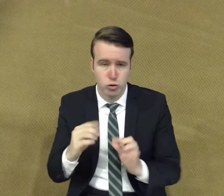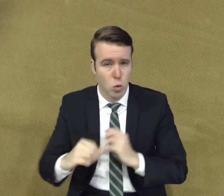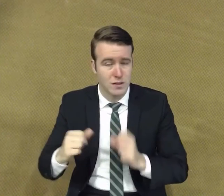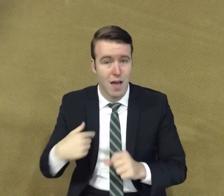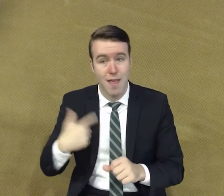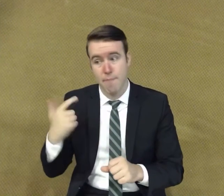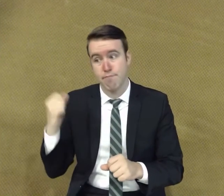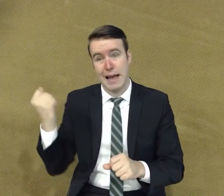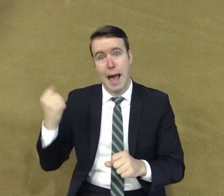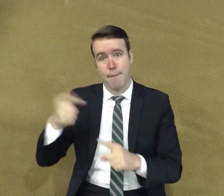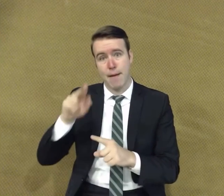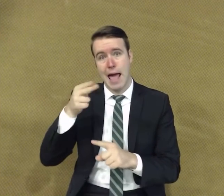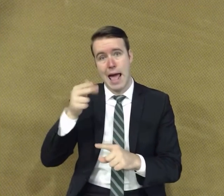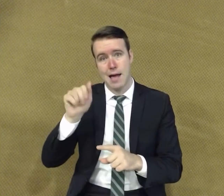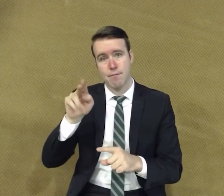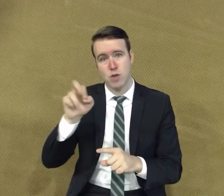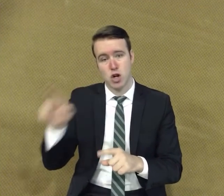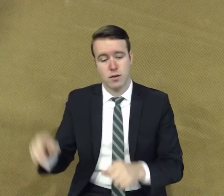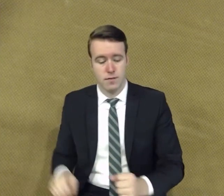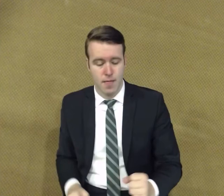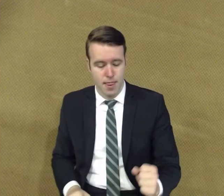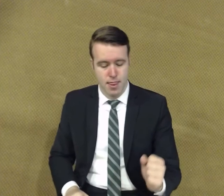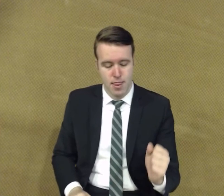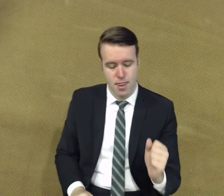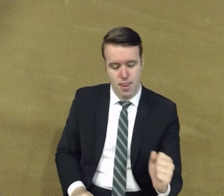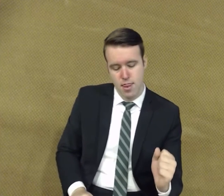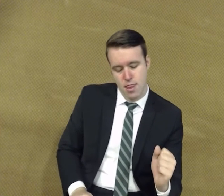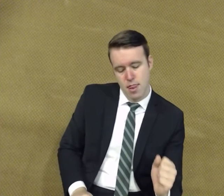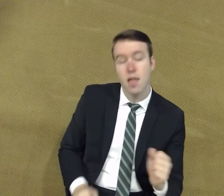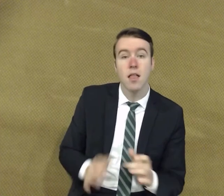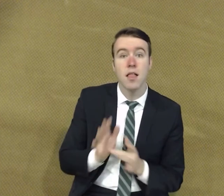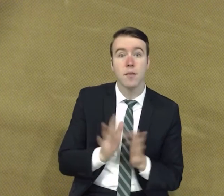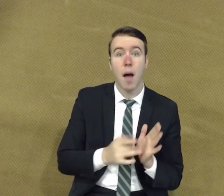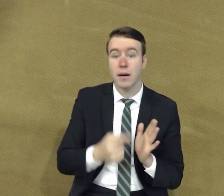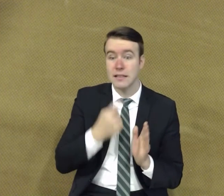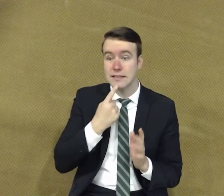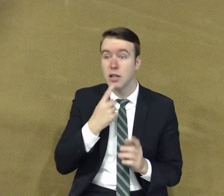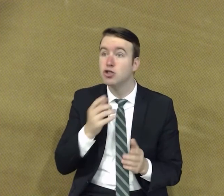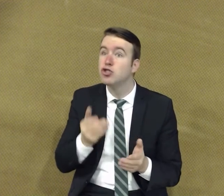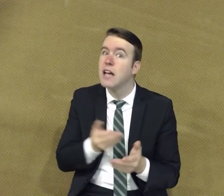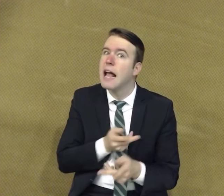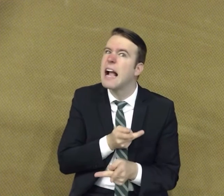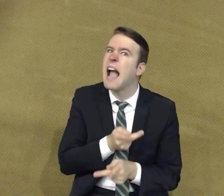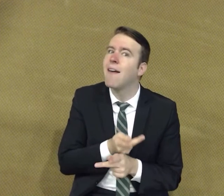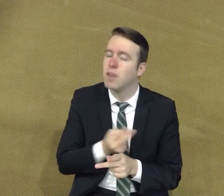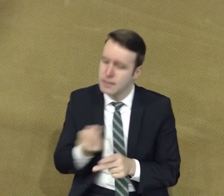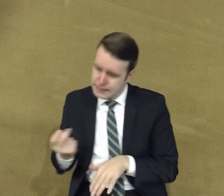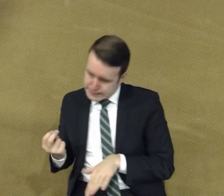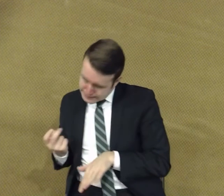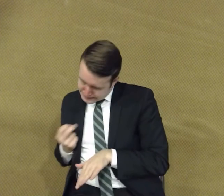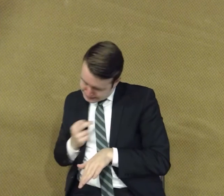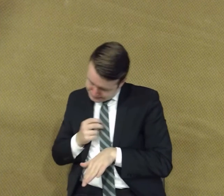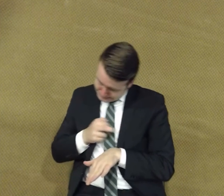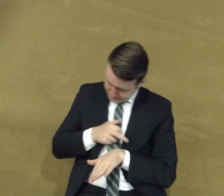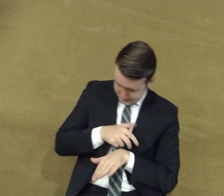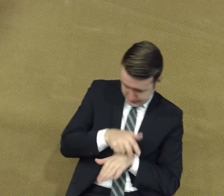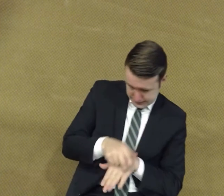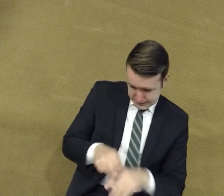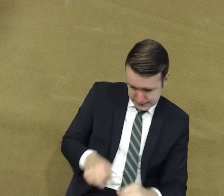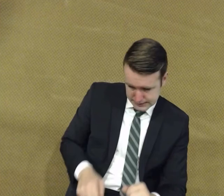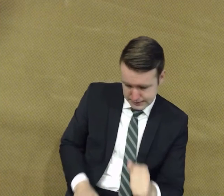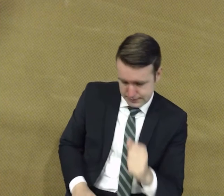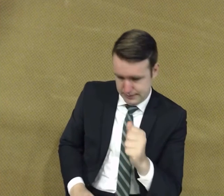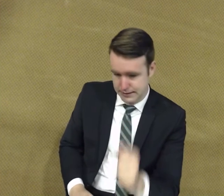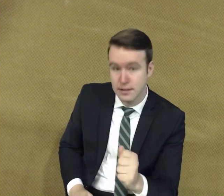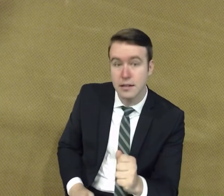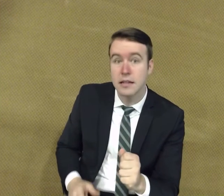and a big hammer, and she places the nail very carefully. In fact, the Bible says she came very carefully to where he was. And she